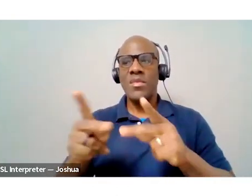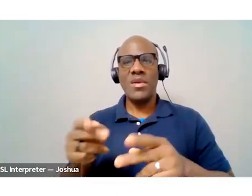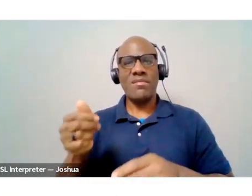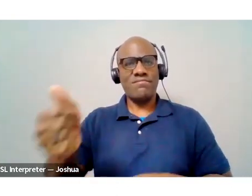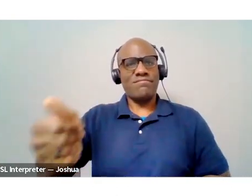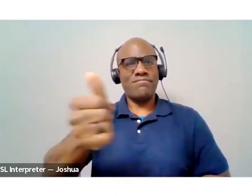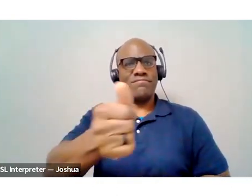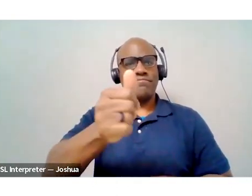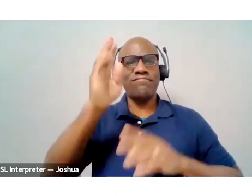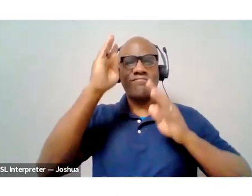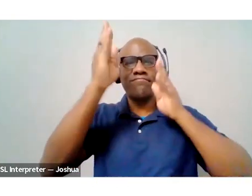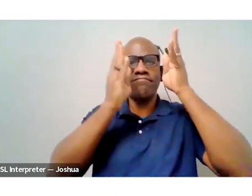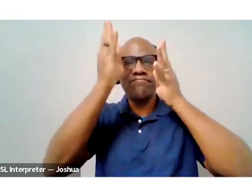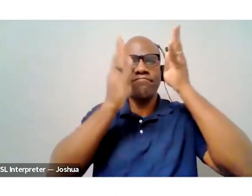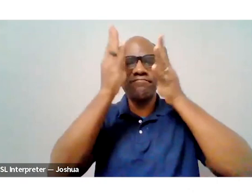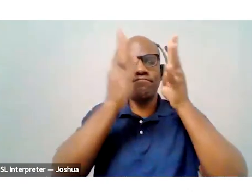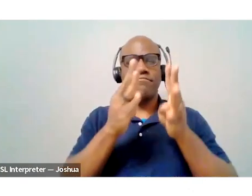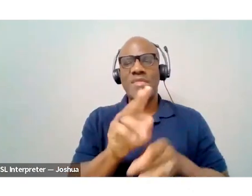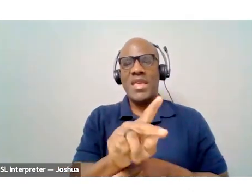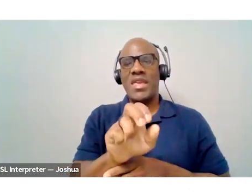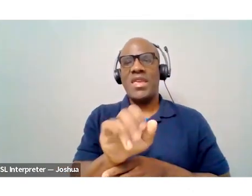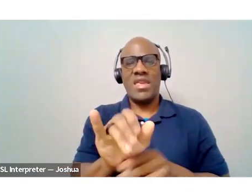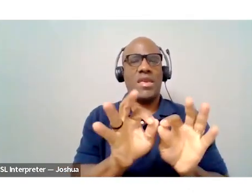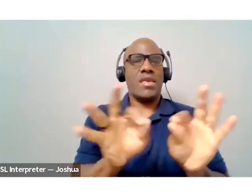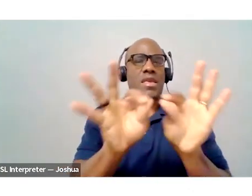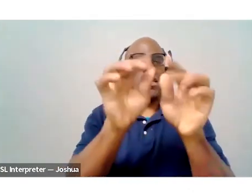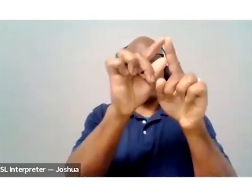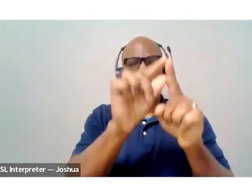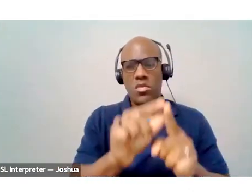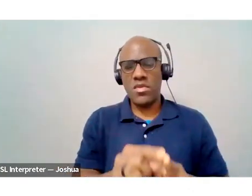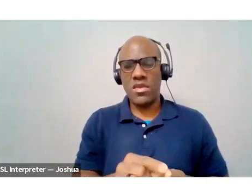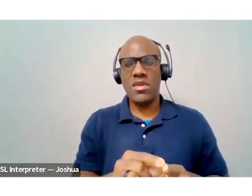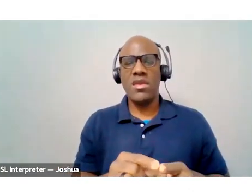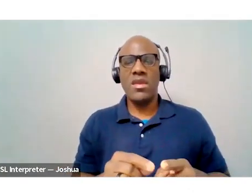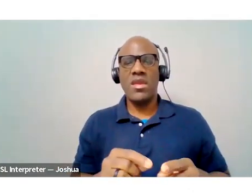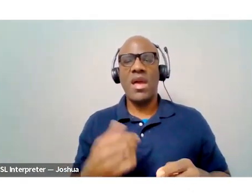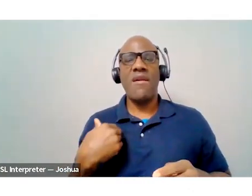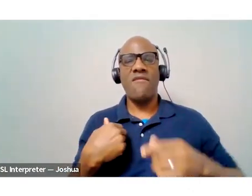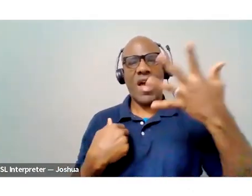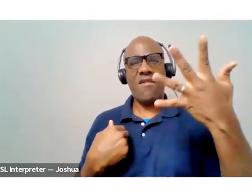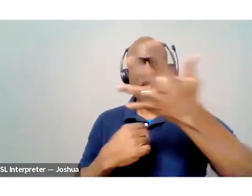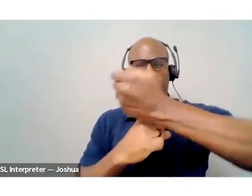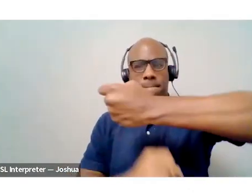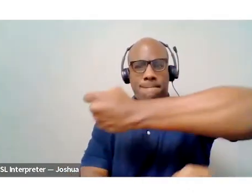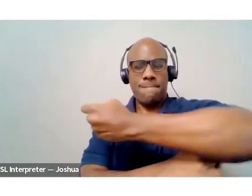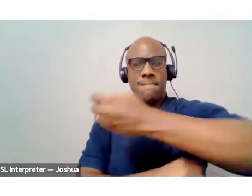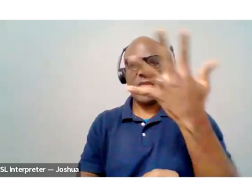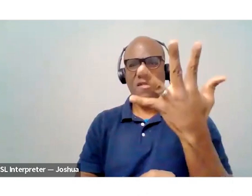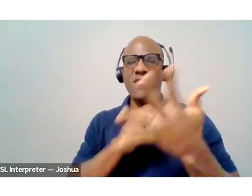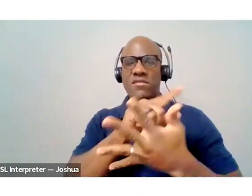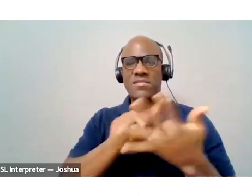would love to see people break down terms from these 5 pillars that I've mentioned, which is